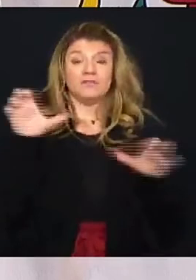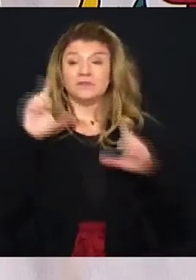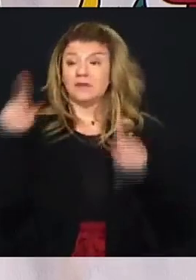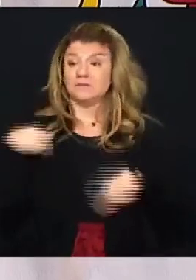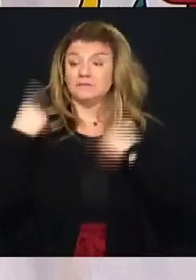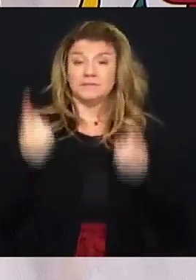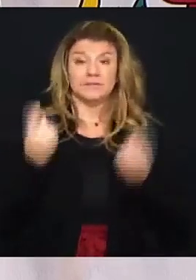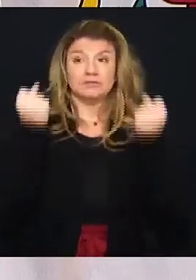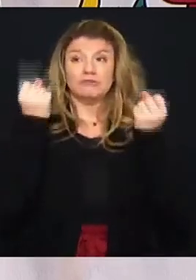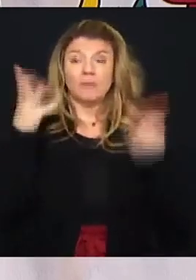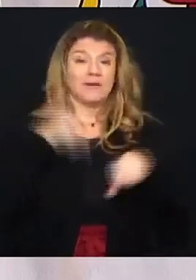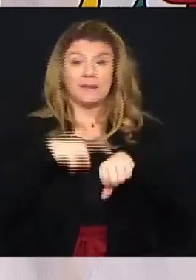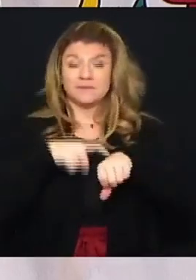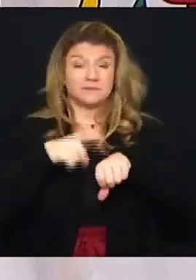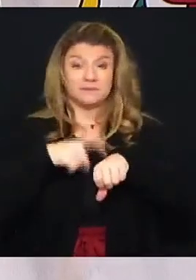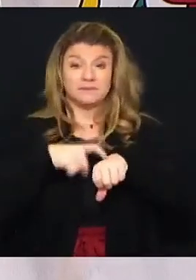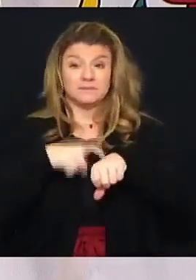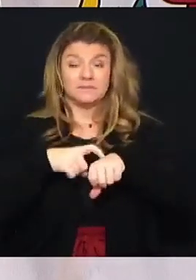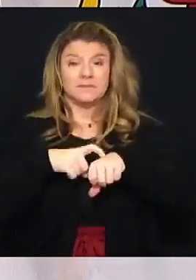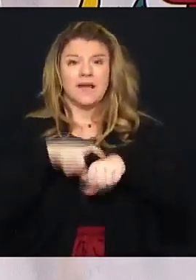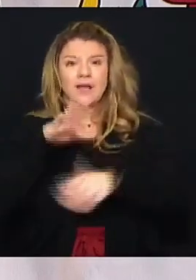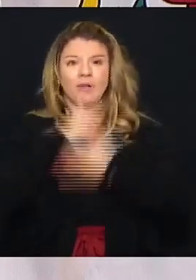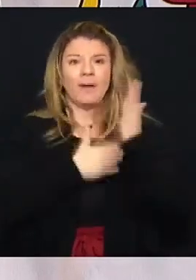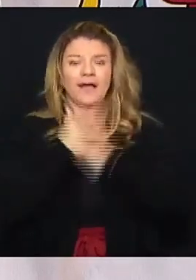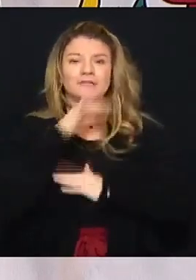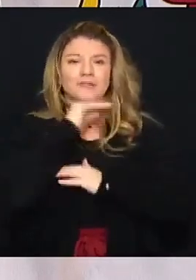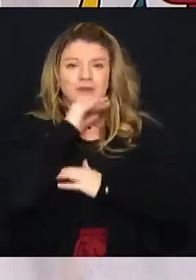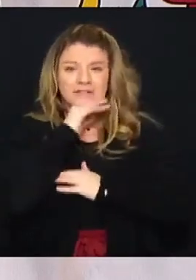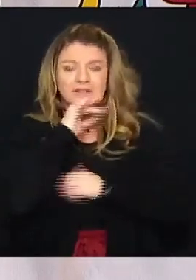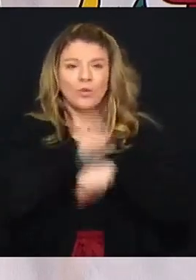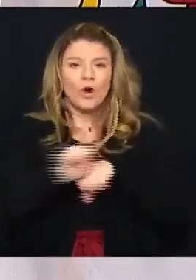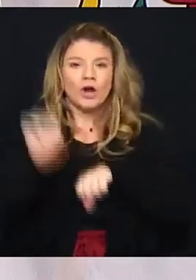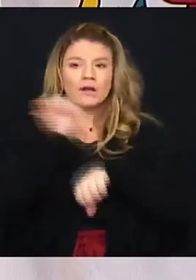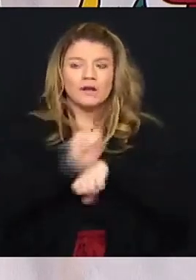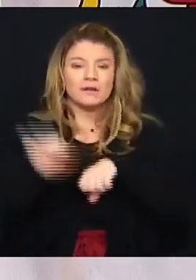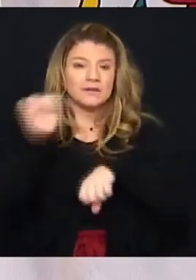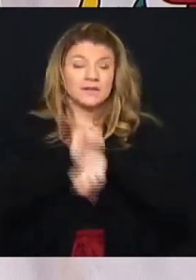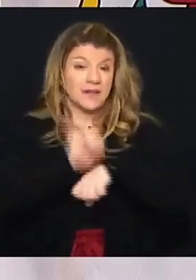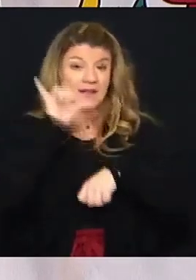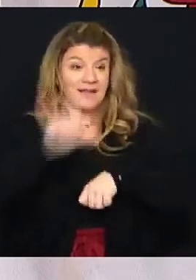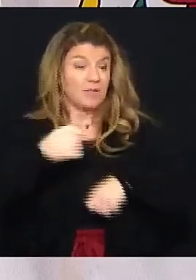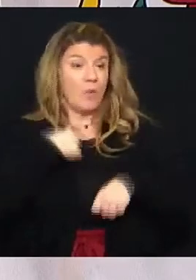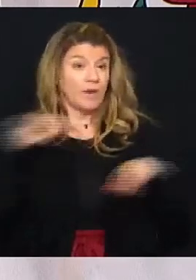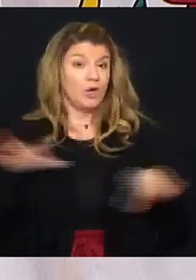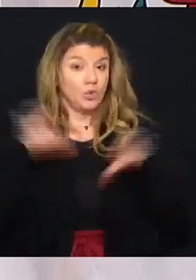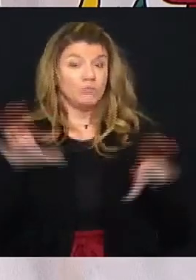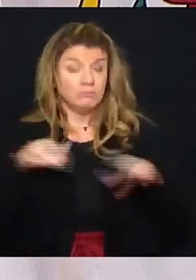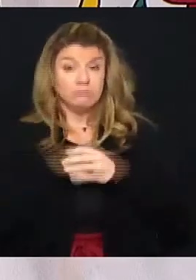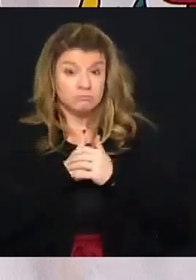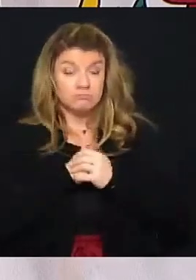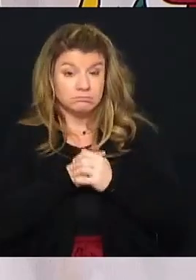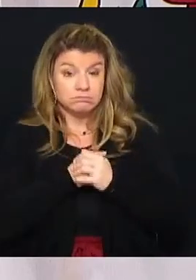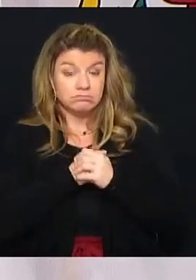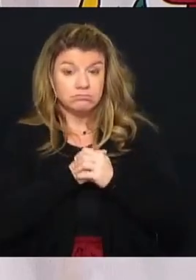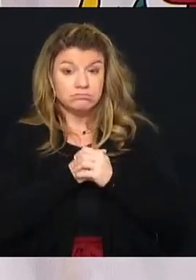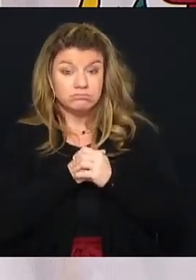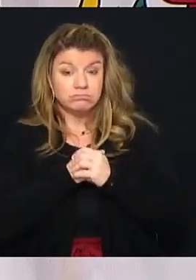so, so many times. Get your hands dirty. Work. That's just exactly what we do. You know,